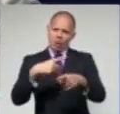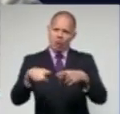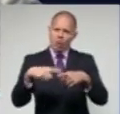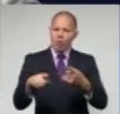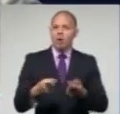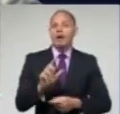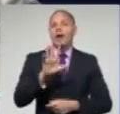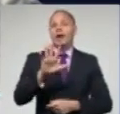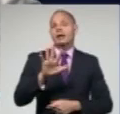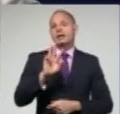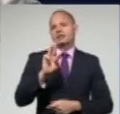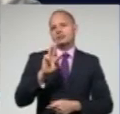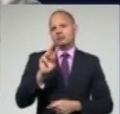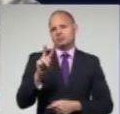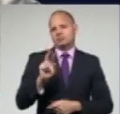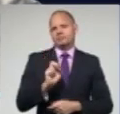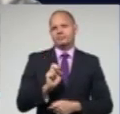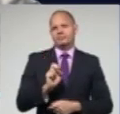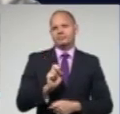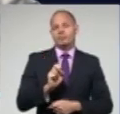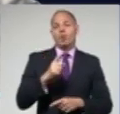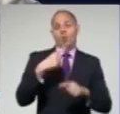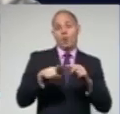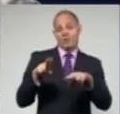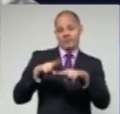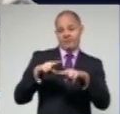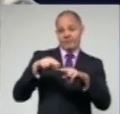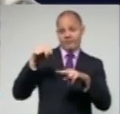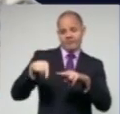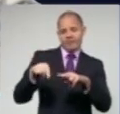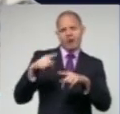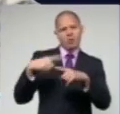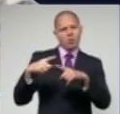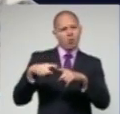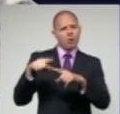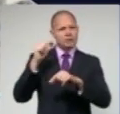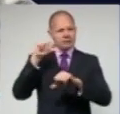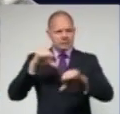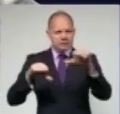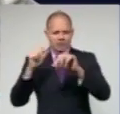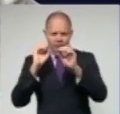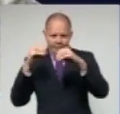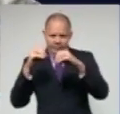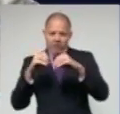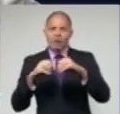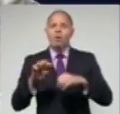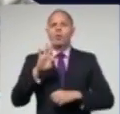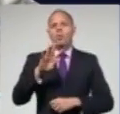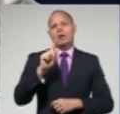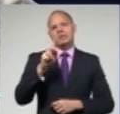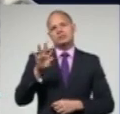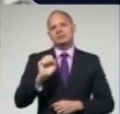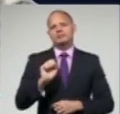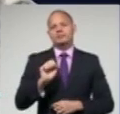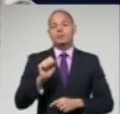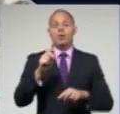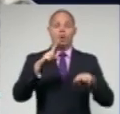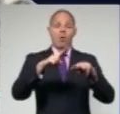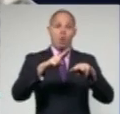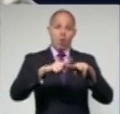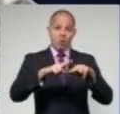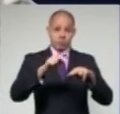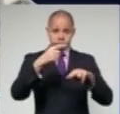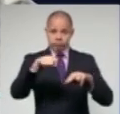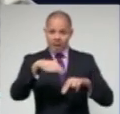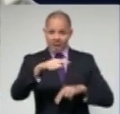National Civil Defense Labs, 206 in Hermanos Amejeiras Hospital, 115 in Ciego